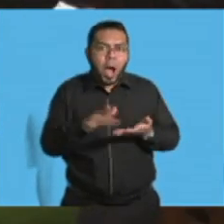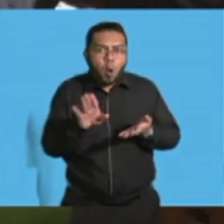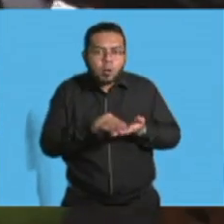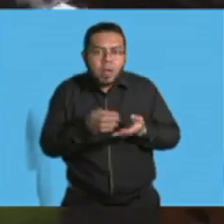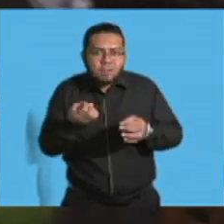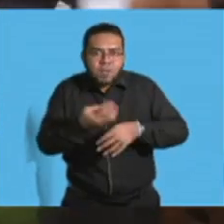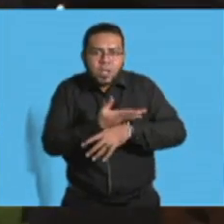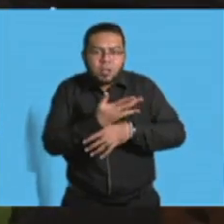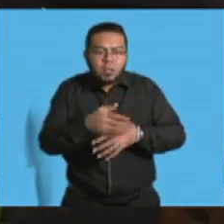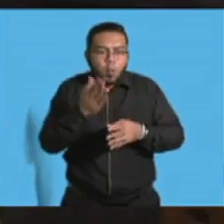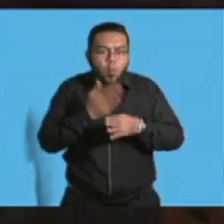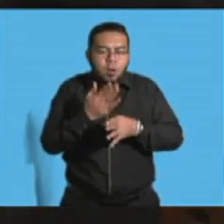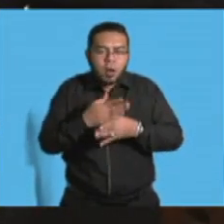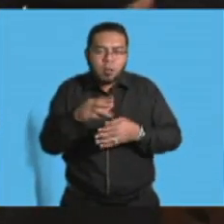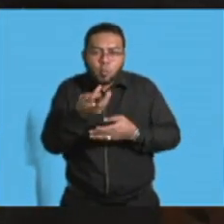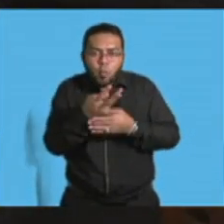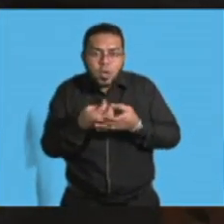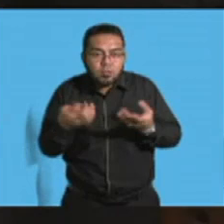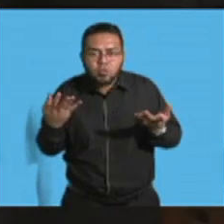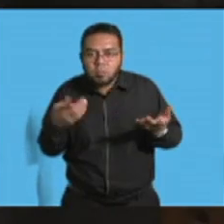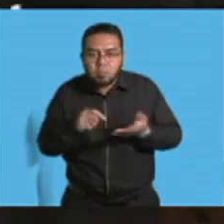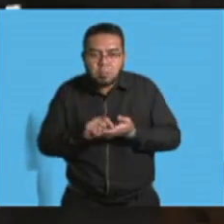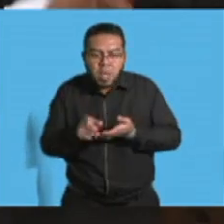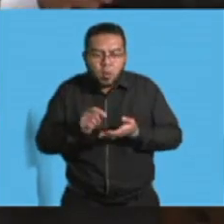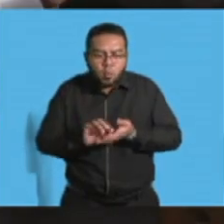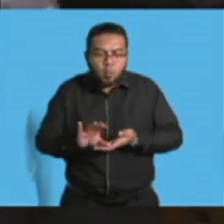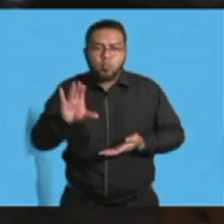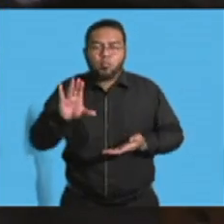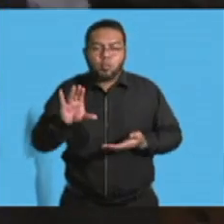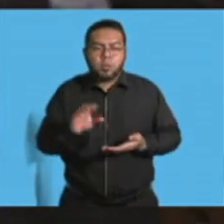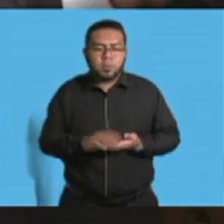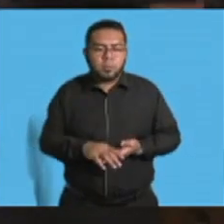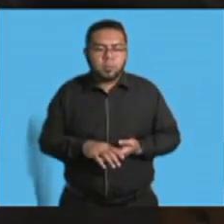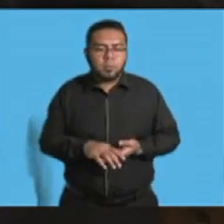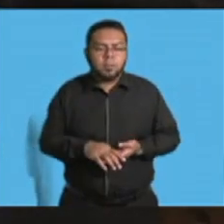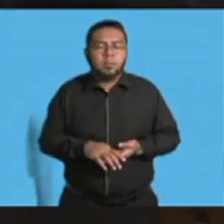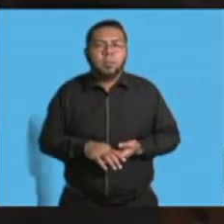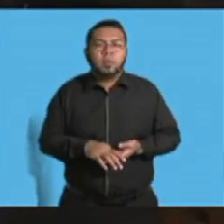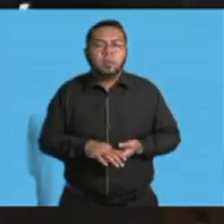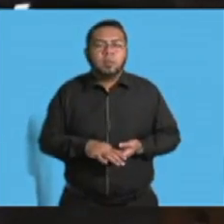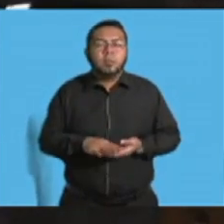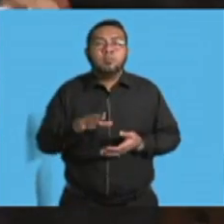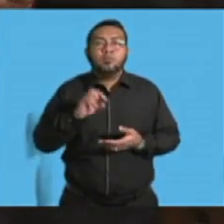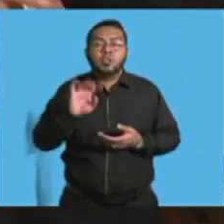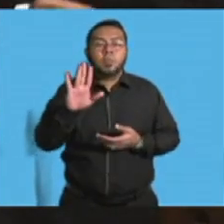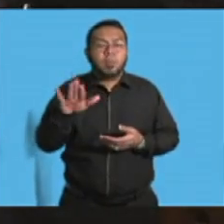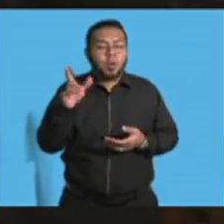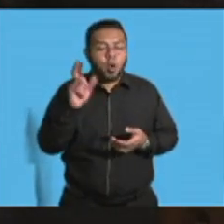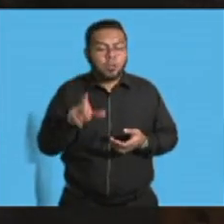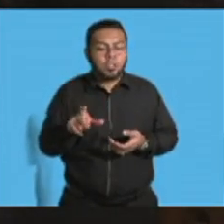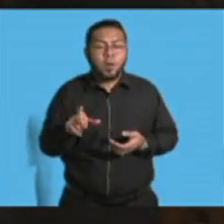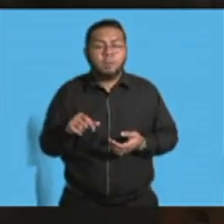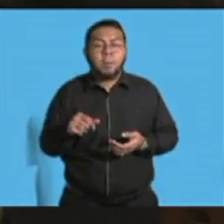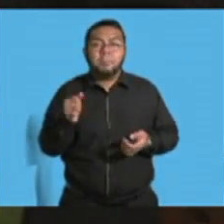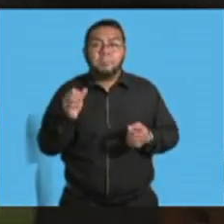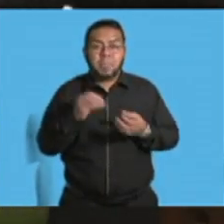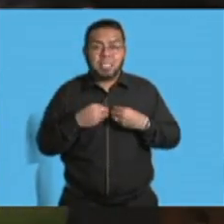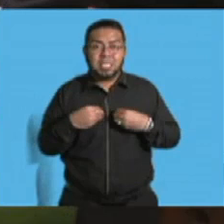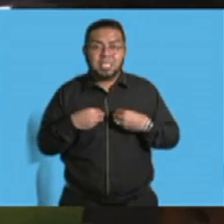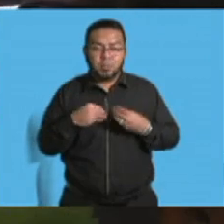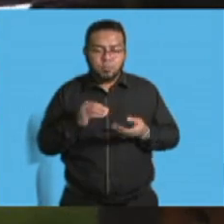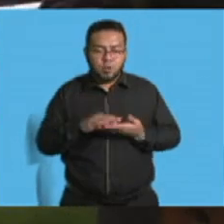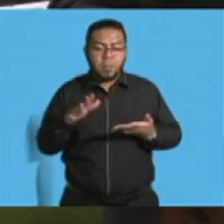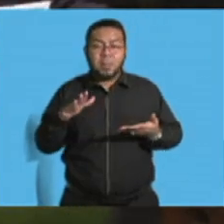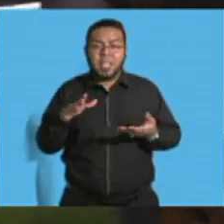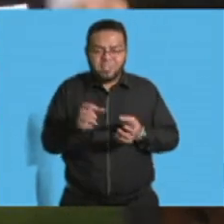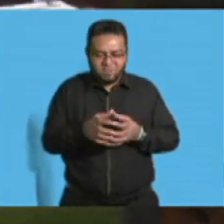we need to carefully study it. Madam Speaker, it will push up the price of business, it will push up inflation. Do you think